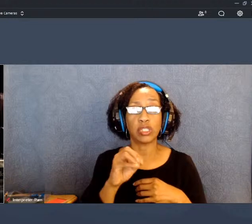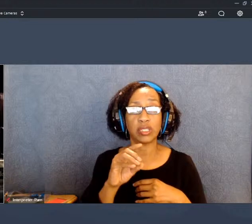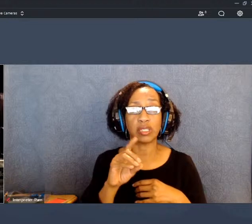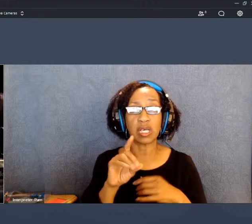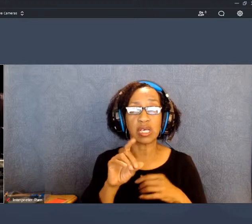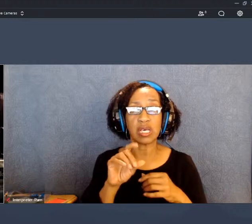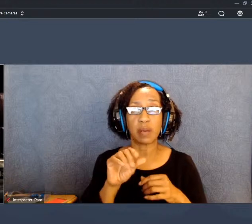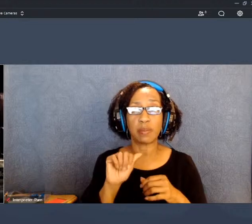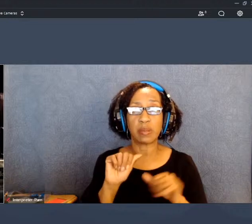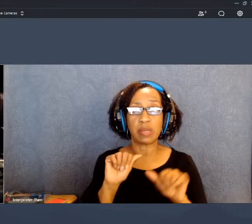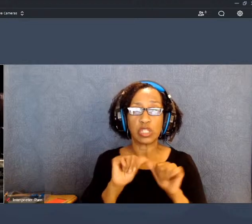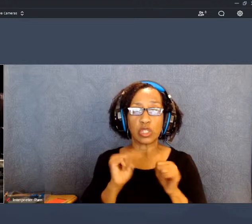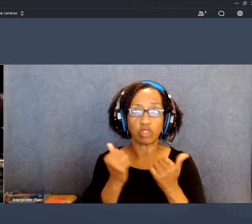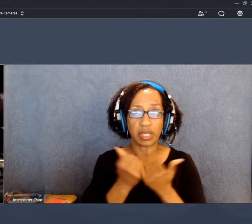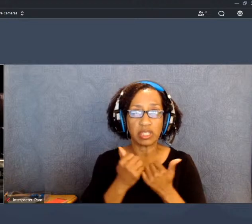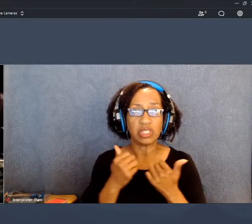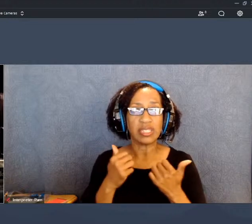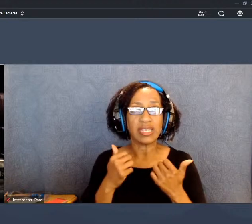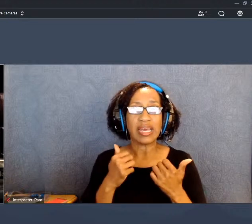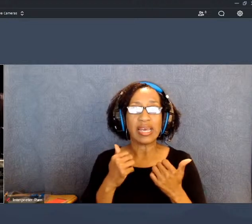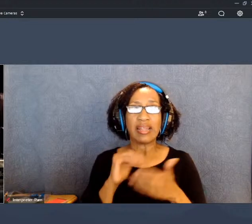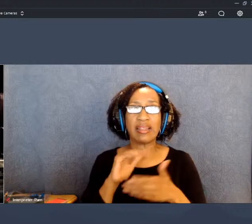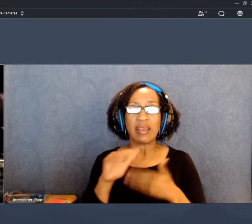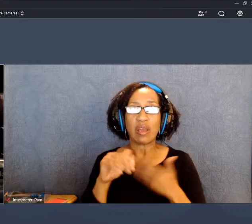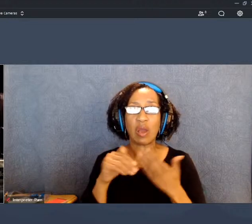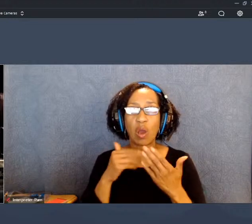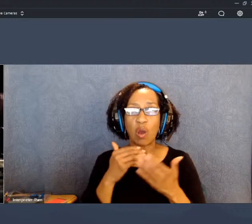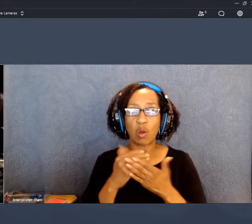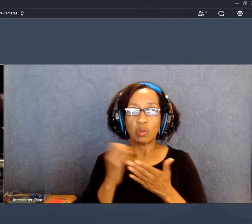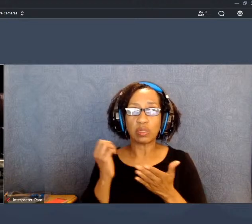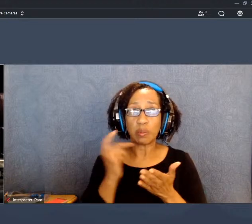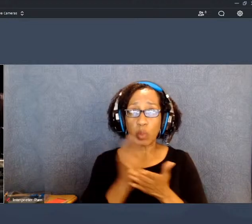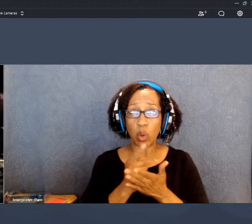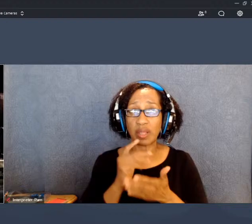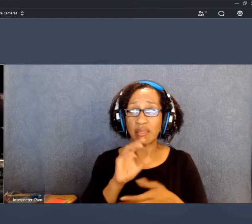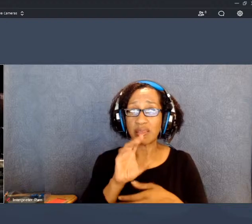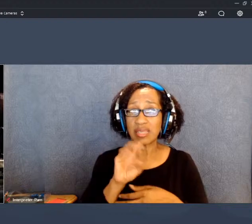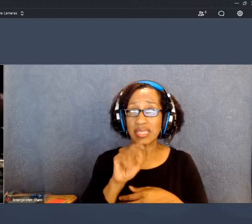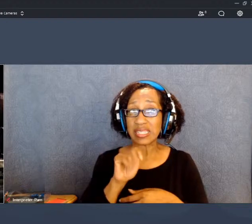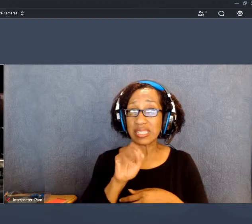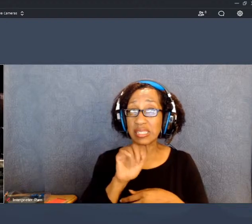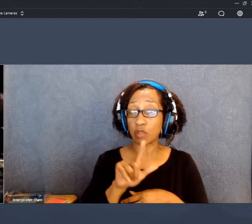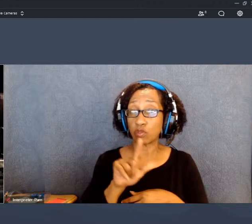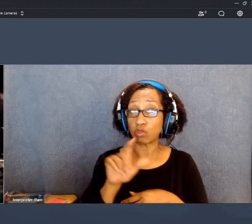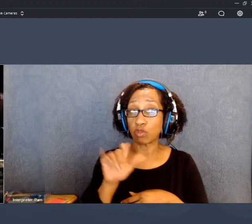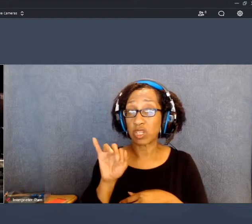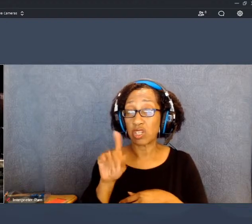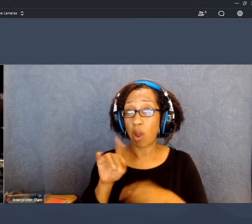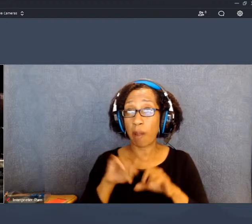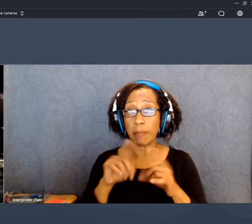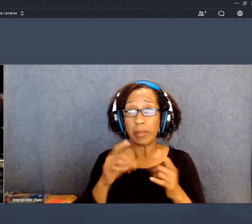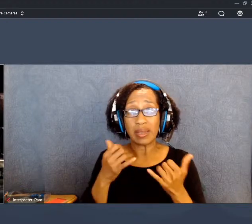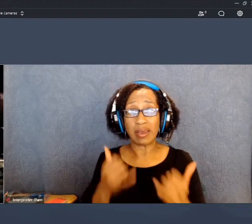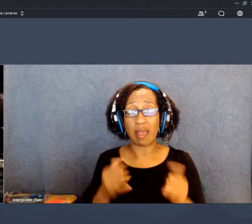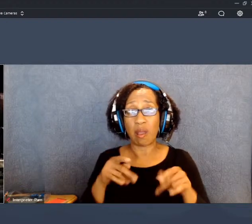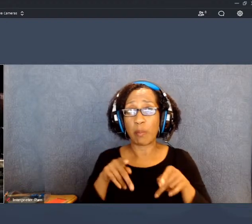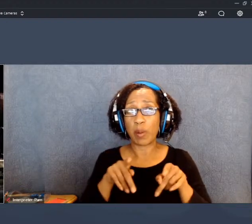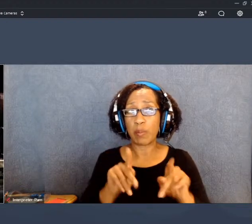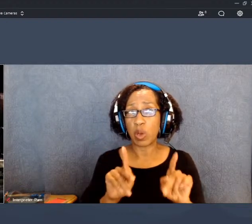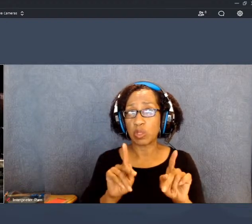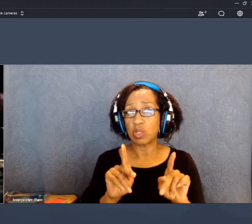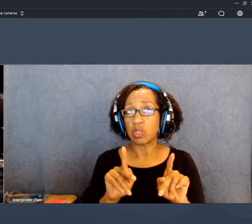proposed development were unanimously supportive, and now with the current proposal have come out